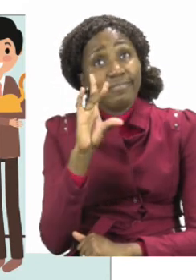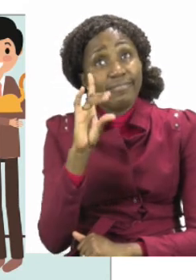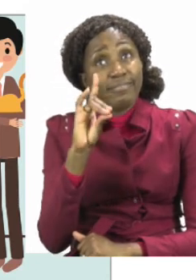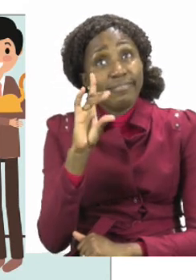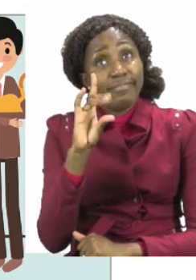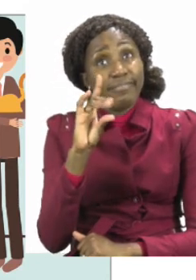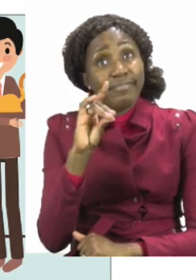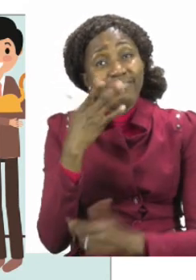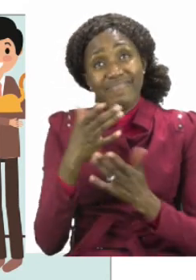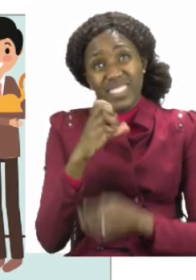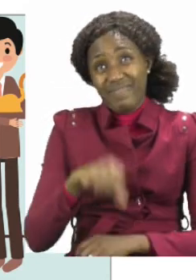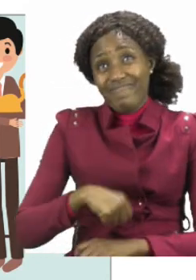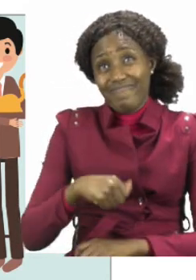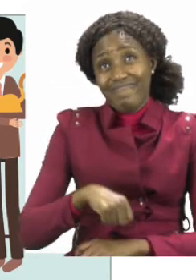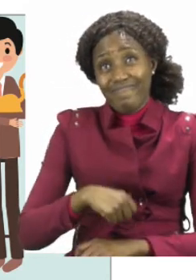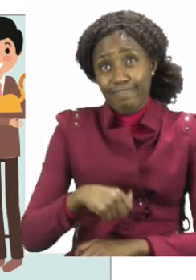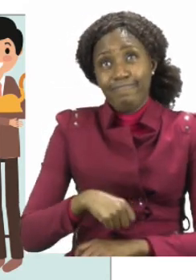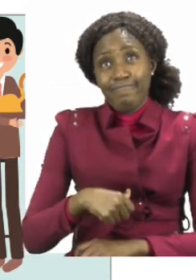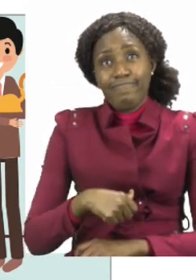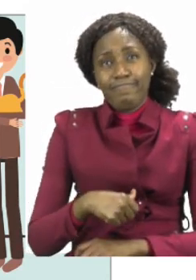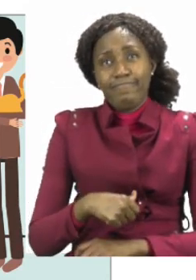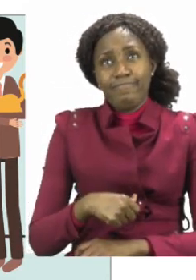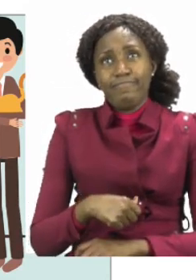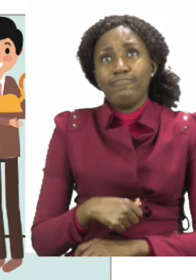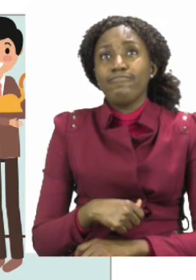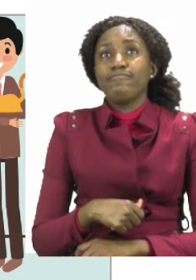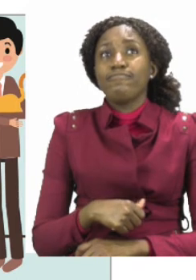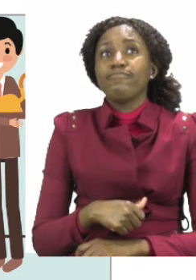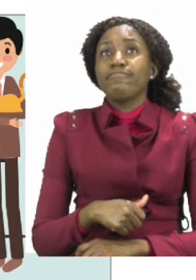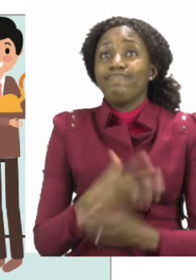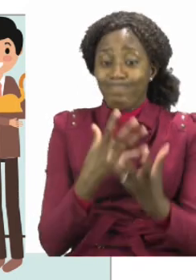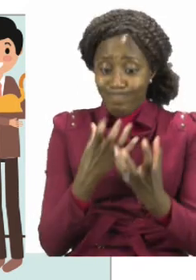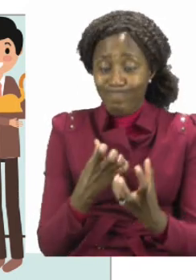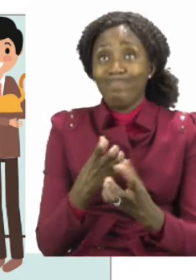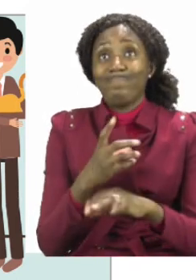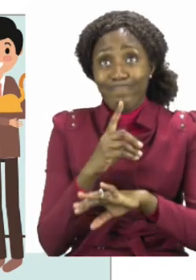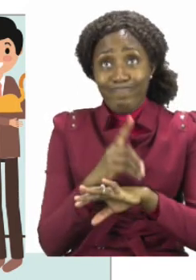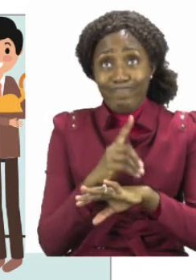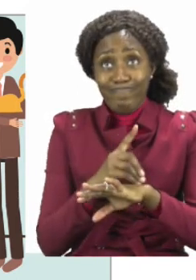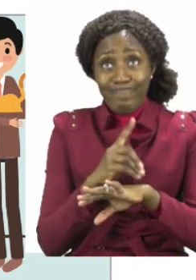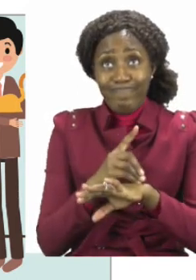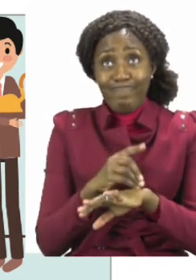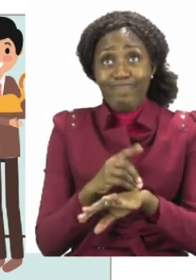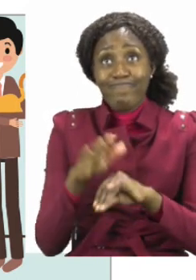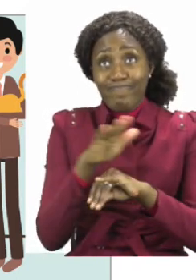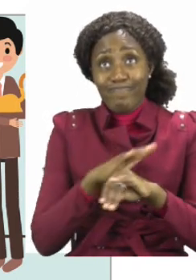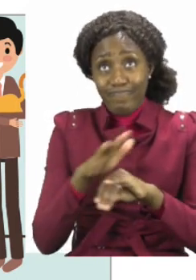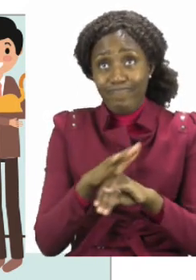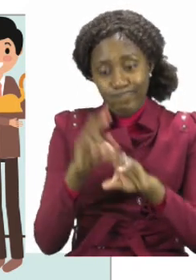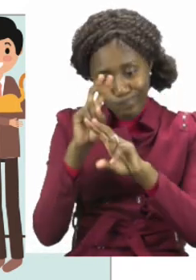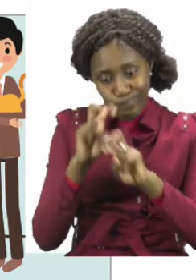be sick and needs to be taken to the vet. That's